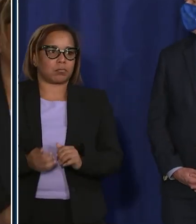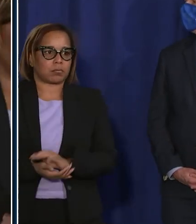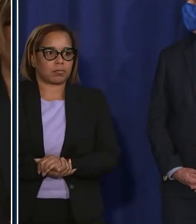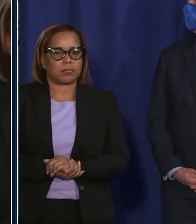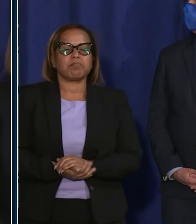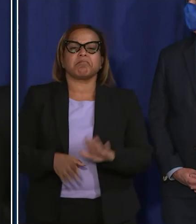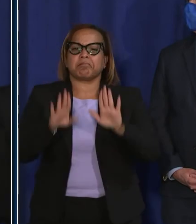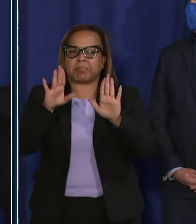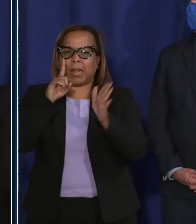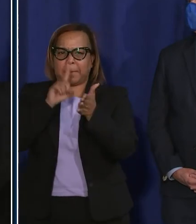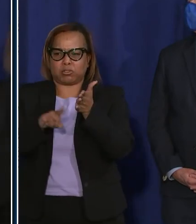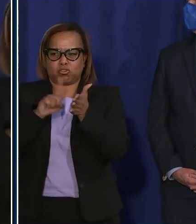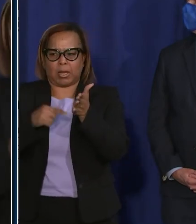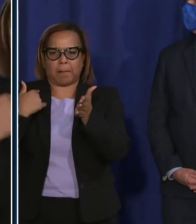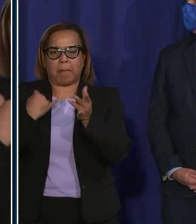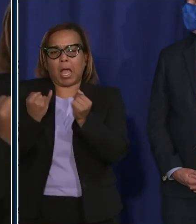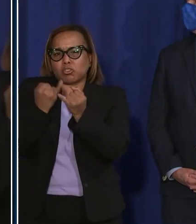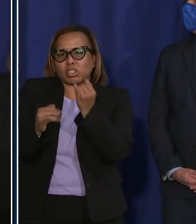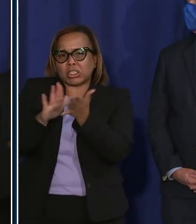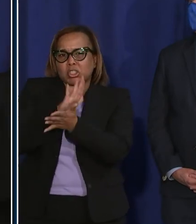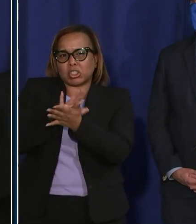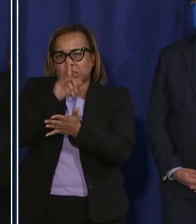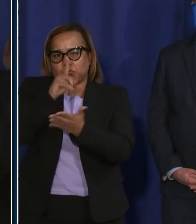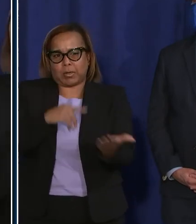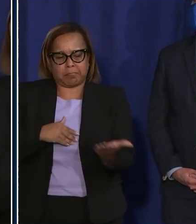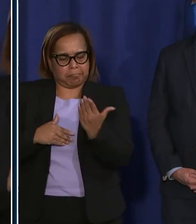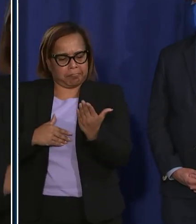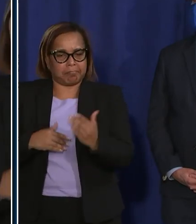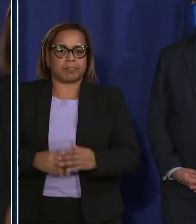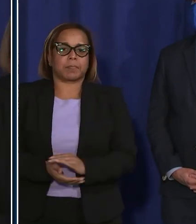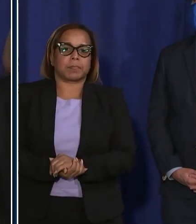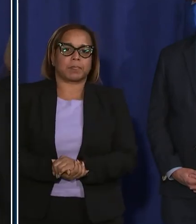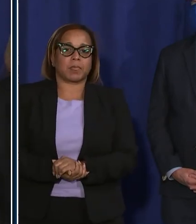Hold on, let me just check my cheat sheet here.